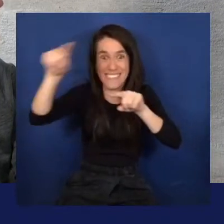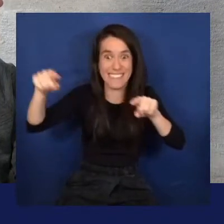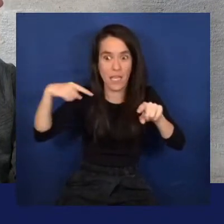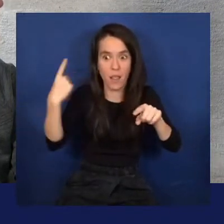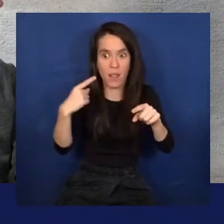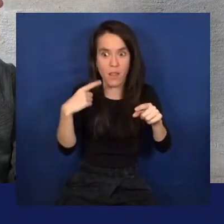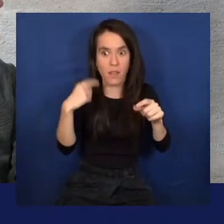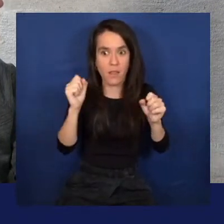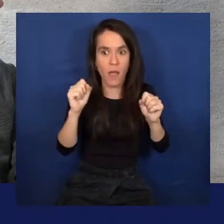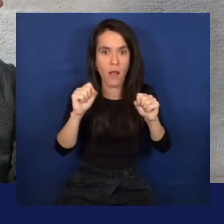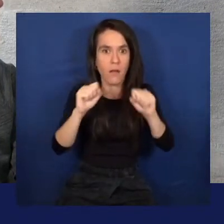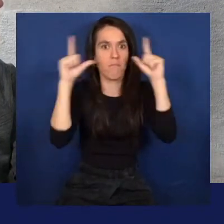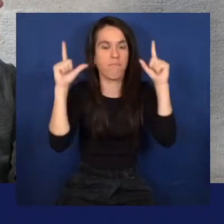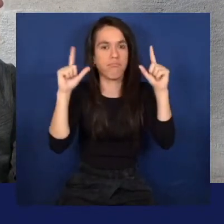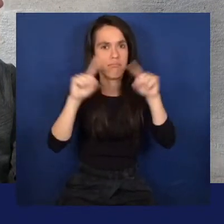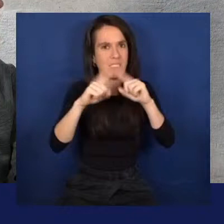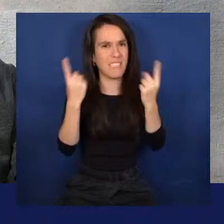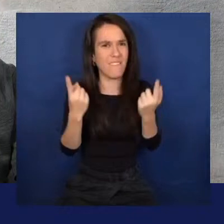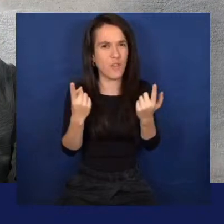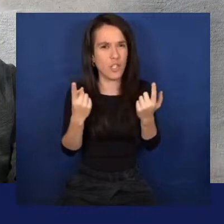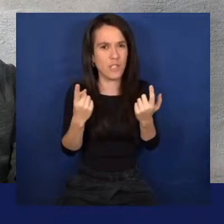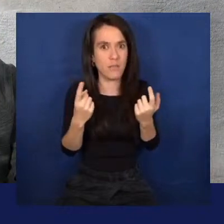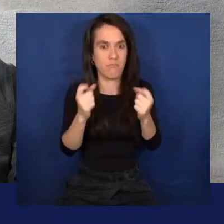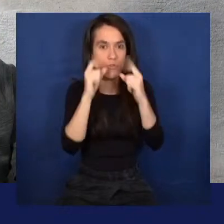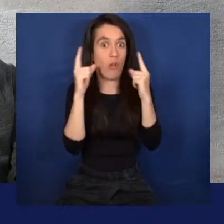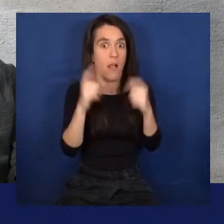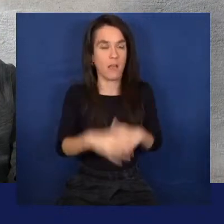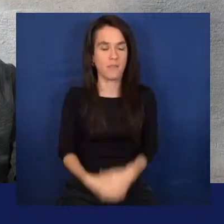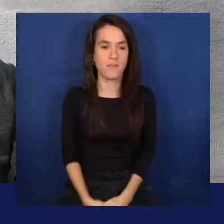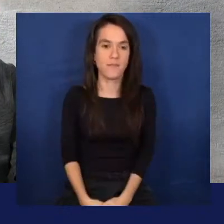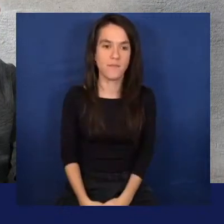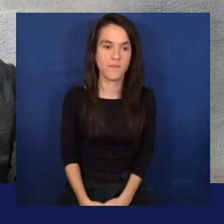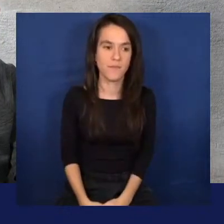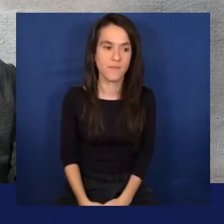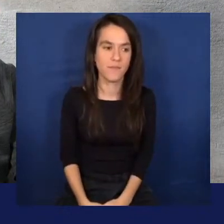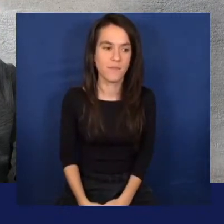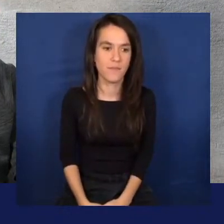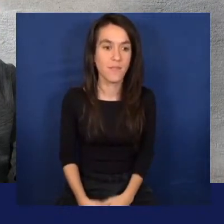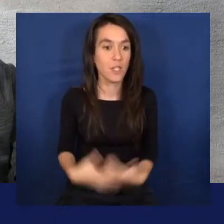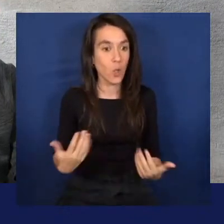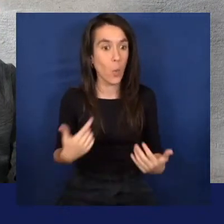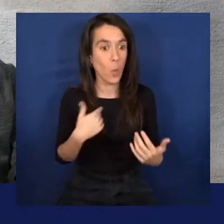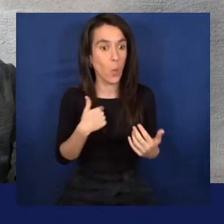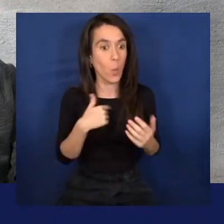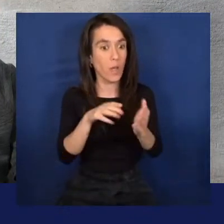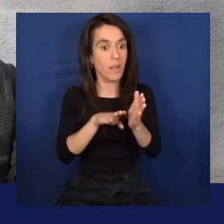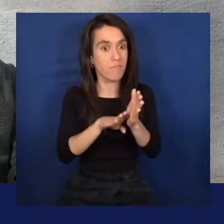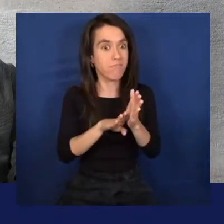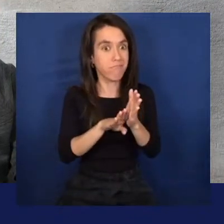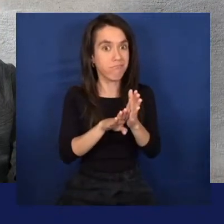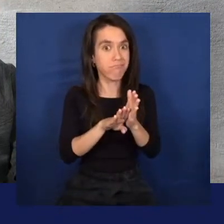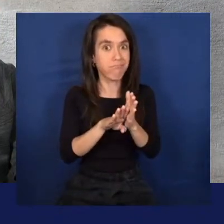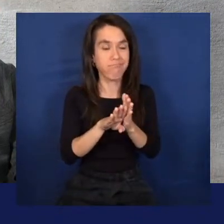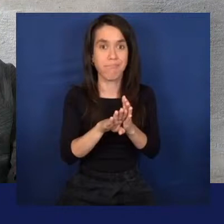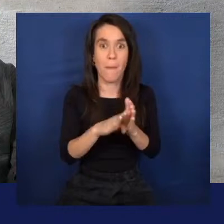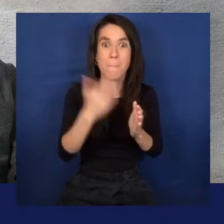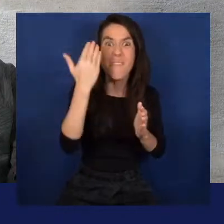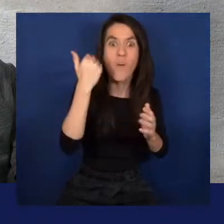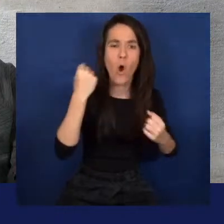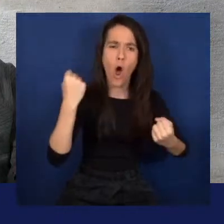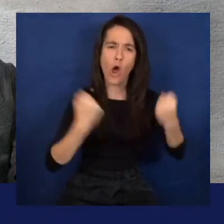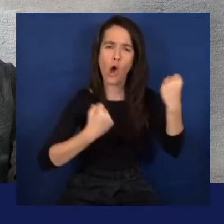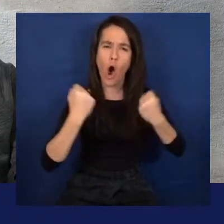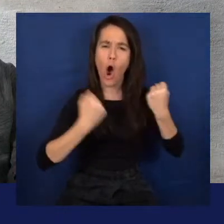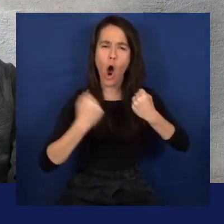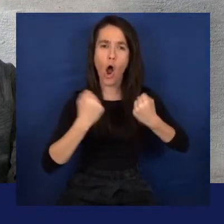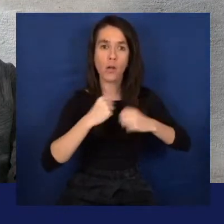class of concern. As we get better at this, as the same way that when the car got faster, the rules